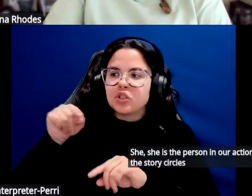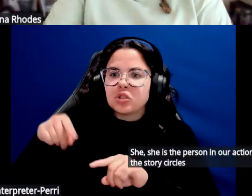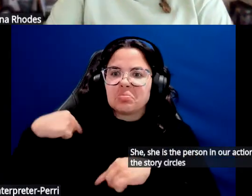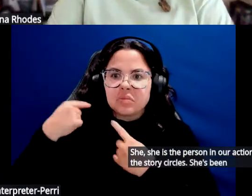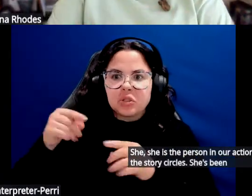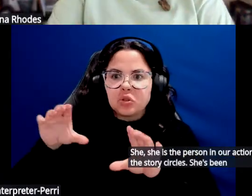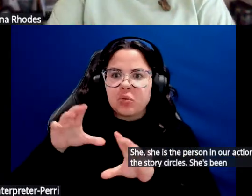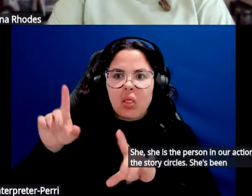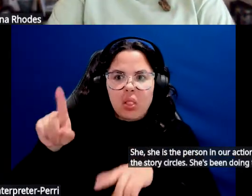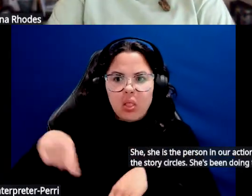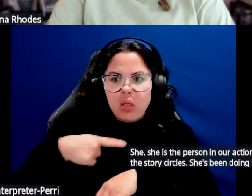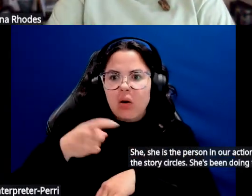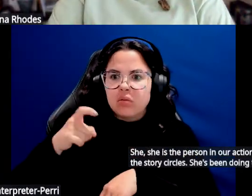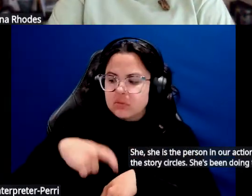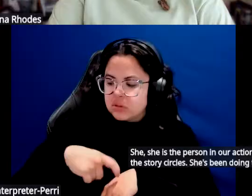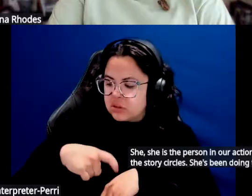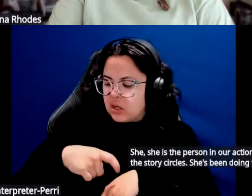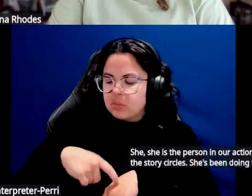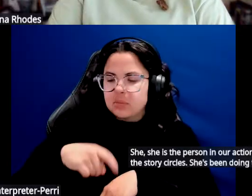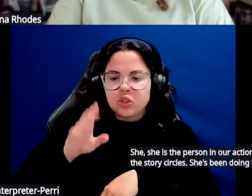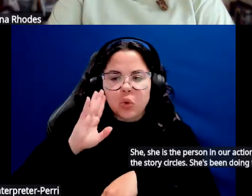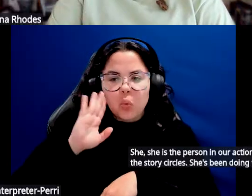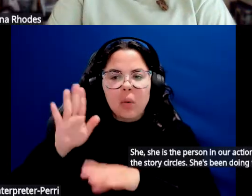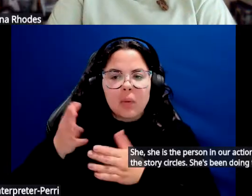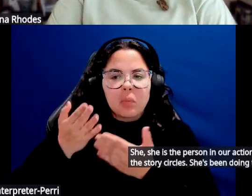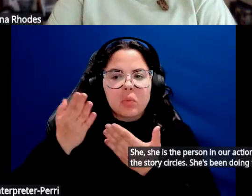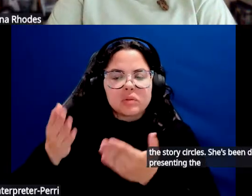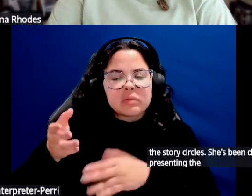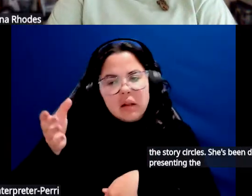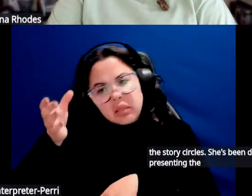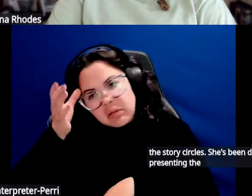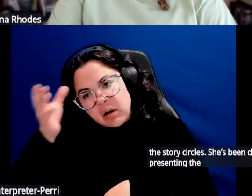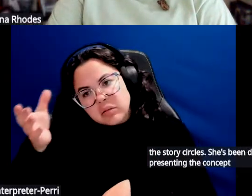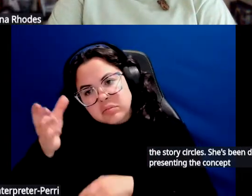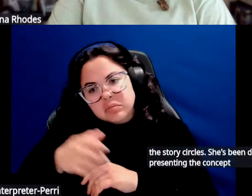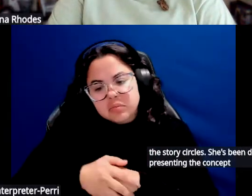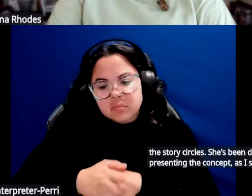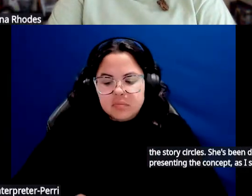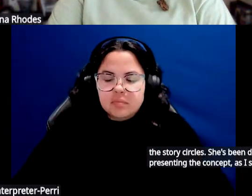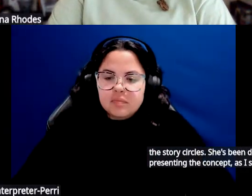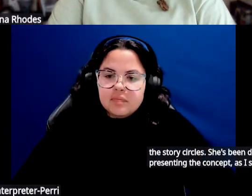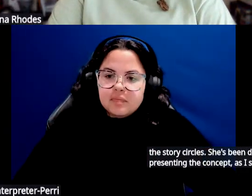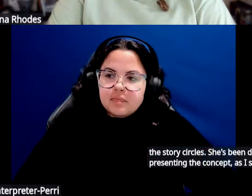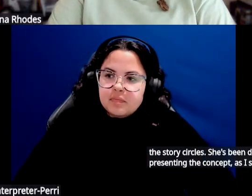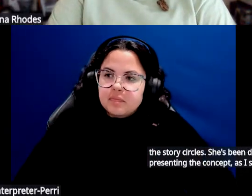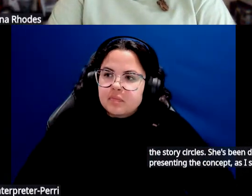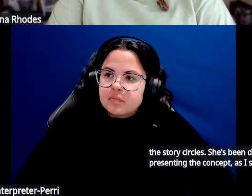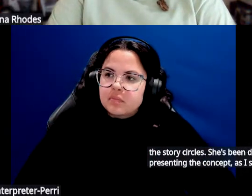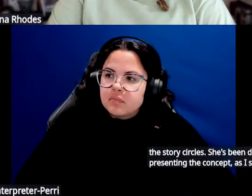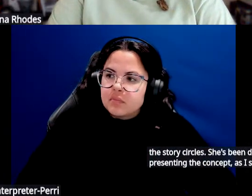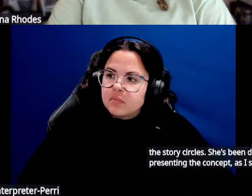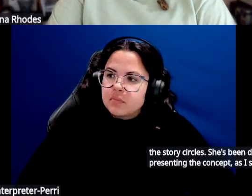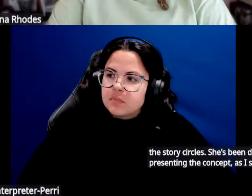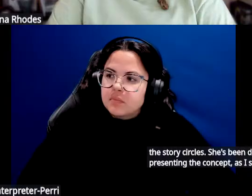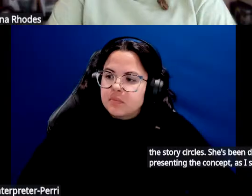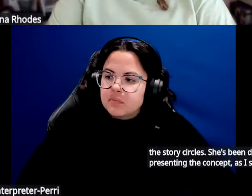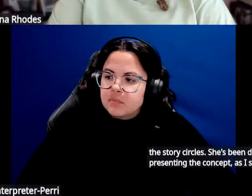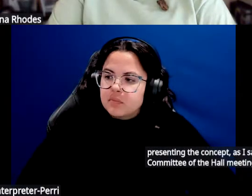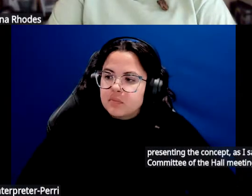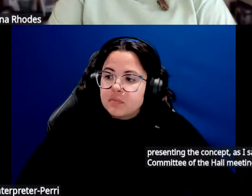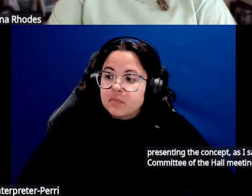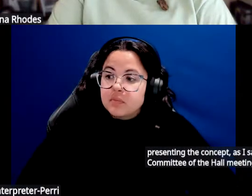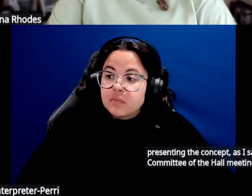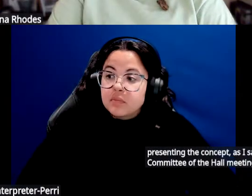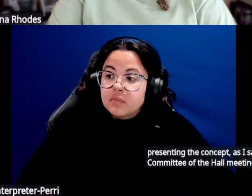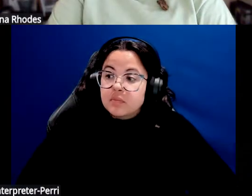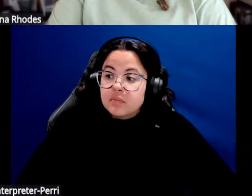them a very long time, and she'll be presenting the concept, as I said, presenting the concept of the August committee of the whole meeting. If